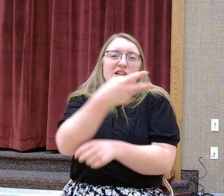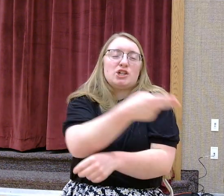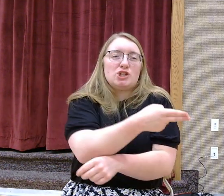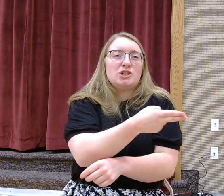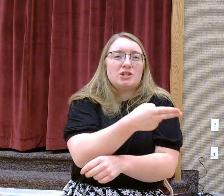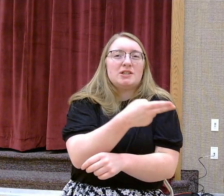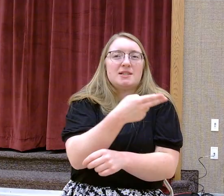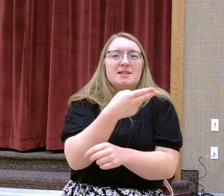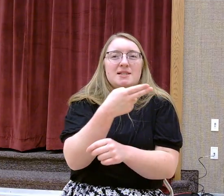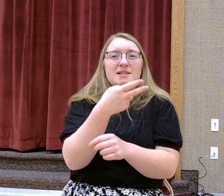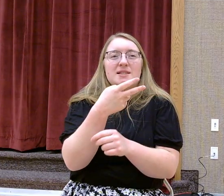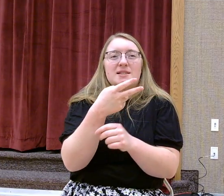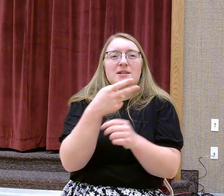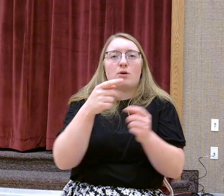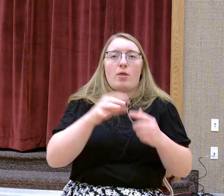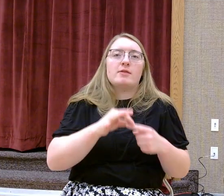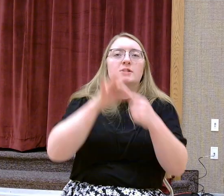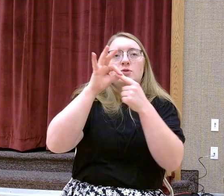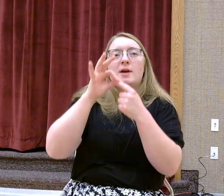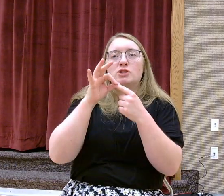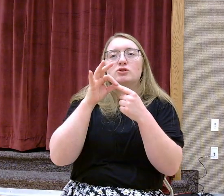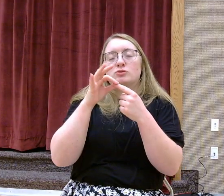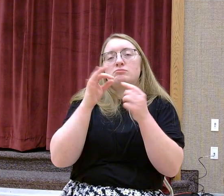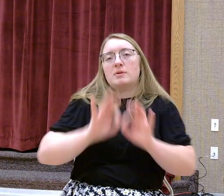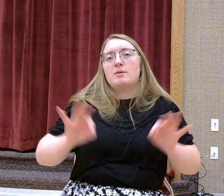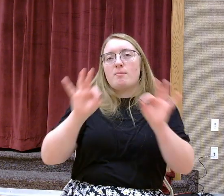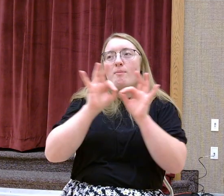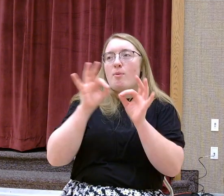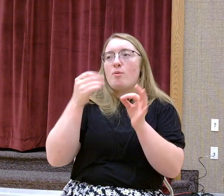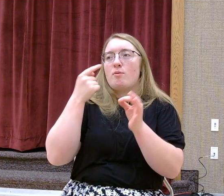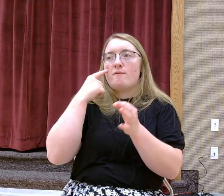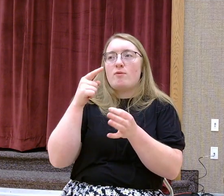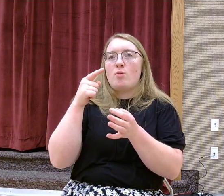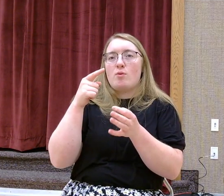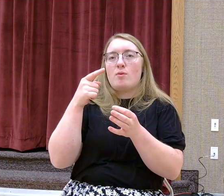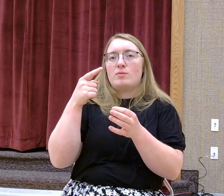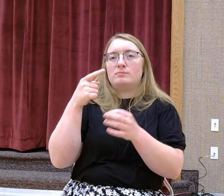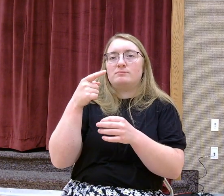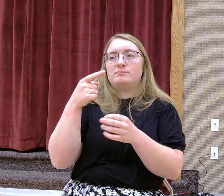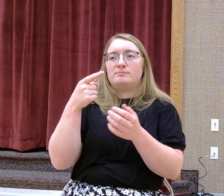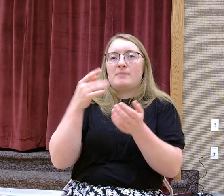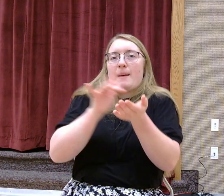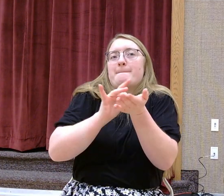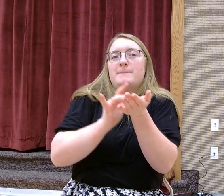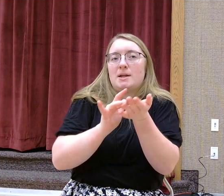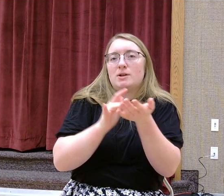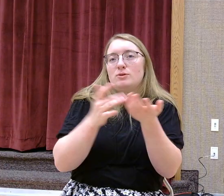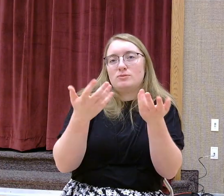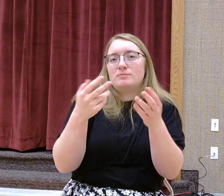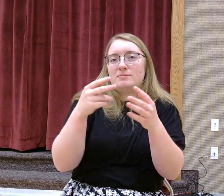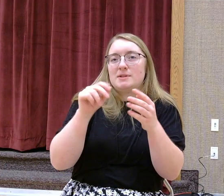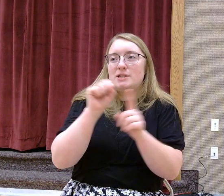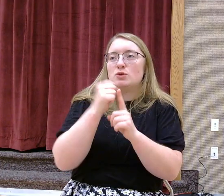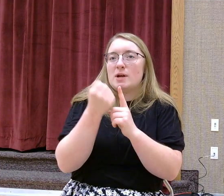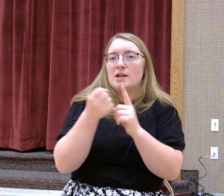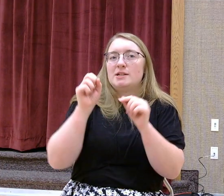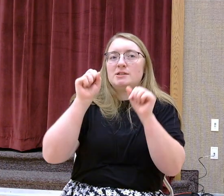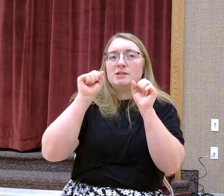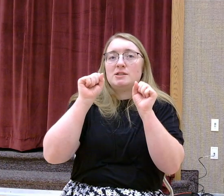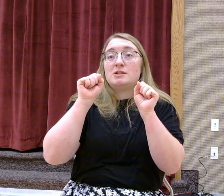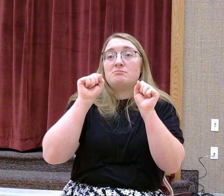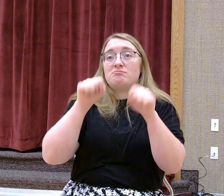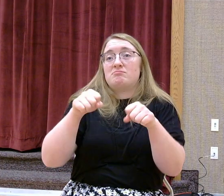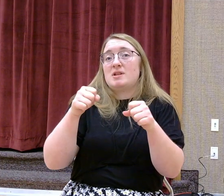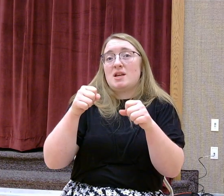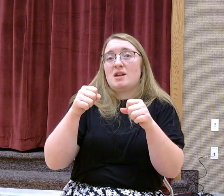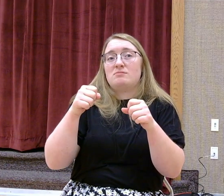trauma shears. And so, yeah, those are important to have, you know, and if always important because you can make a tourniquet out of pants too if